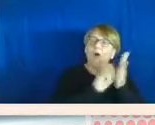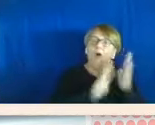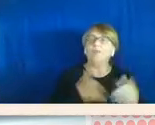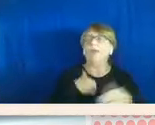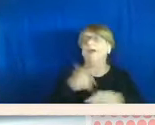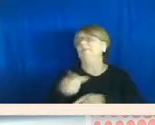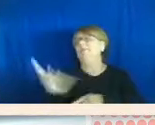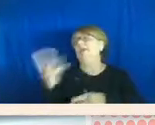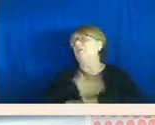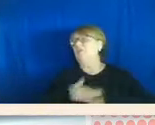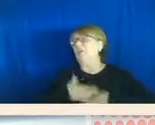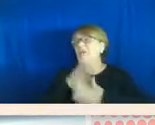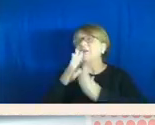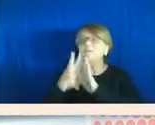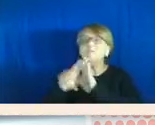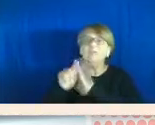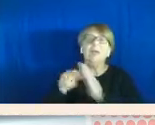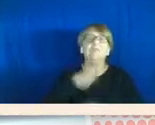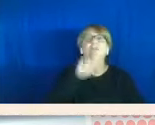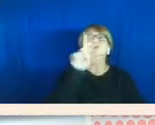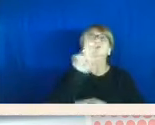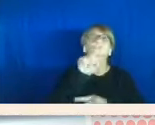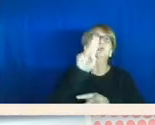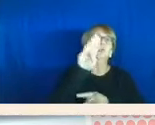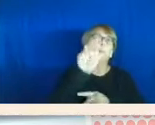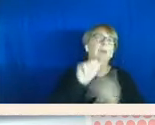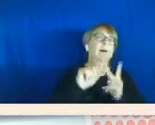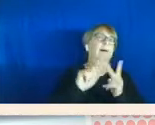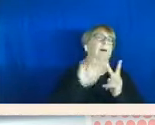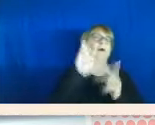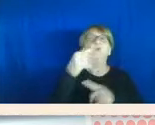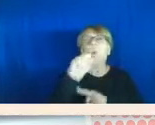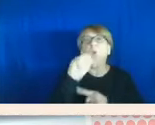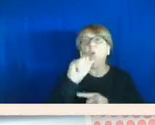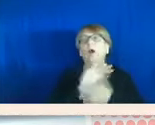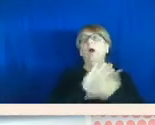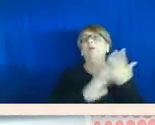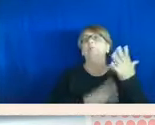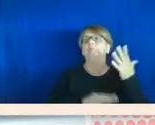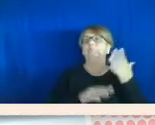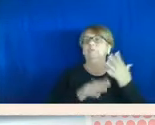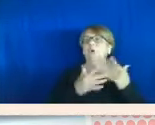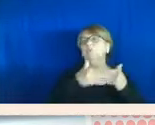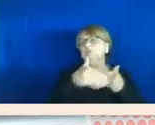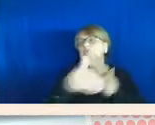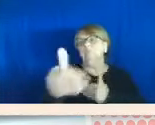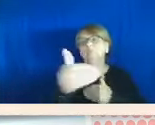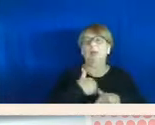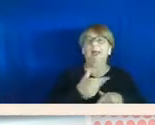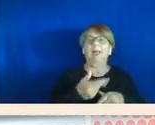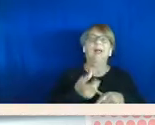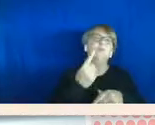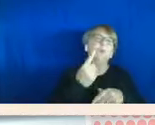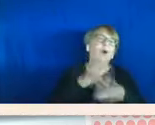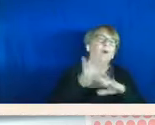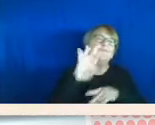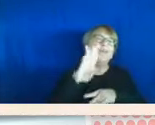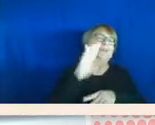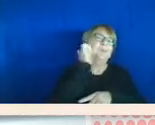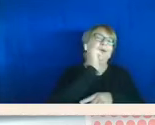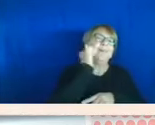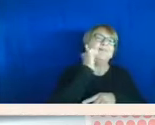some Zumba stuff. We have some yoga stuff. So going forward, we're going to have at least one of those up there on Facebook every day, just to